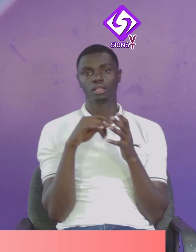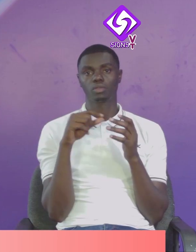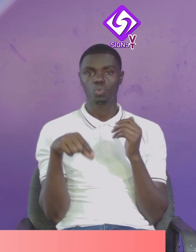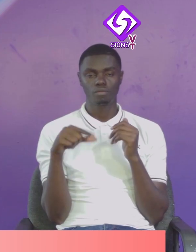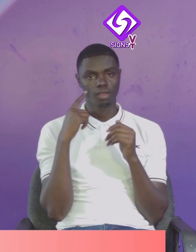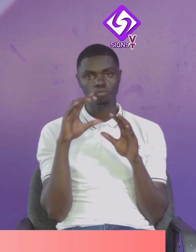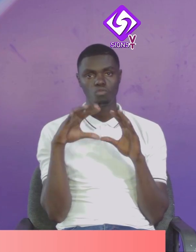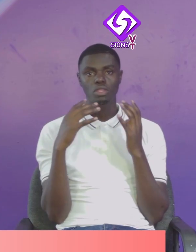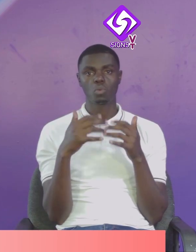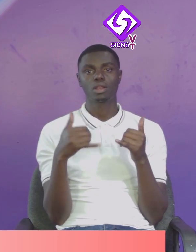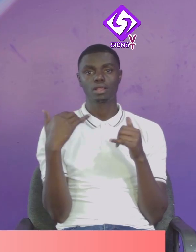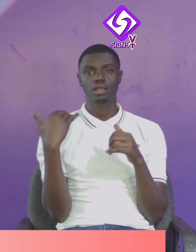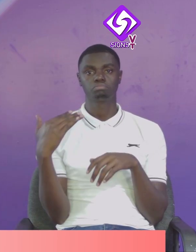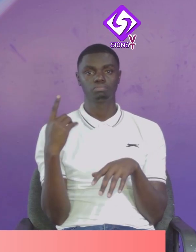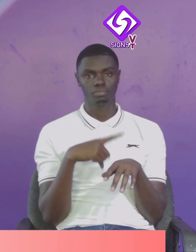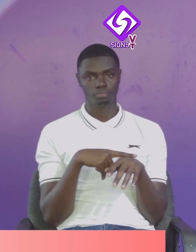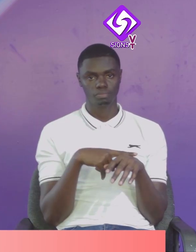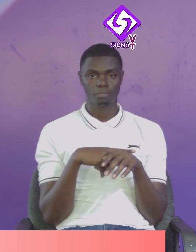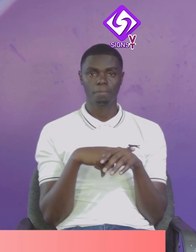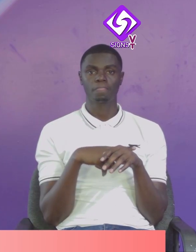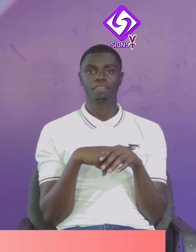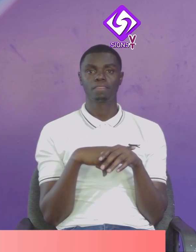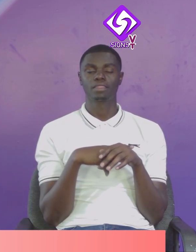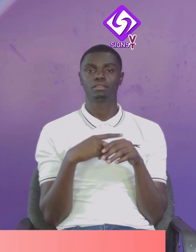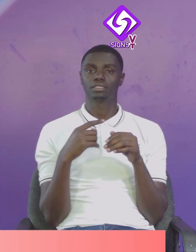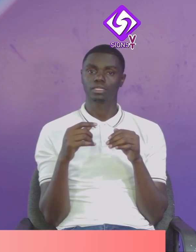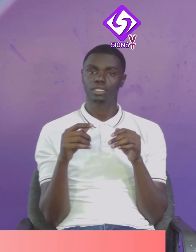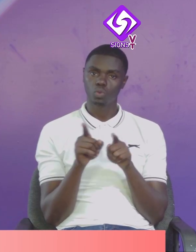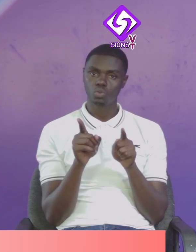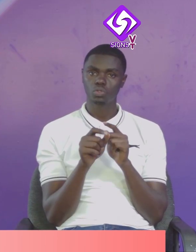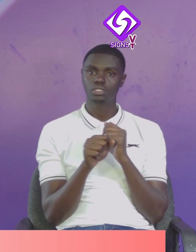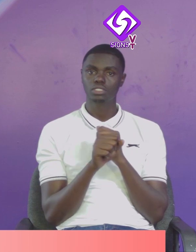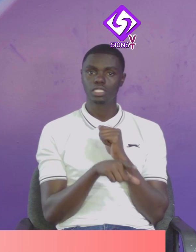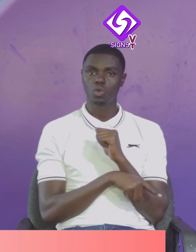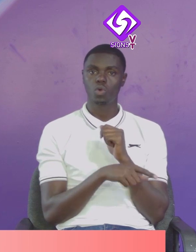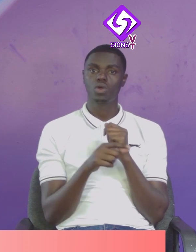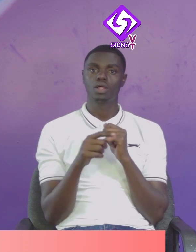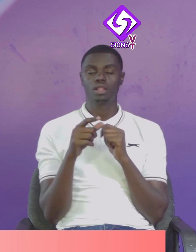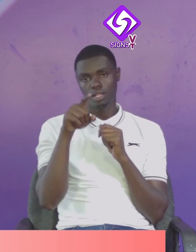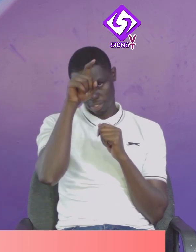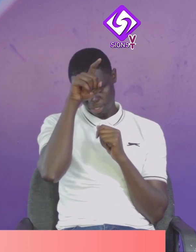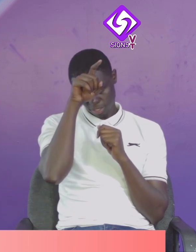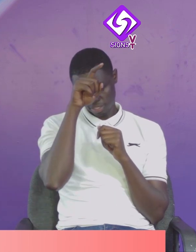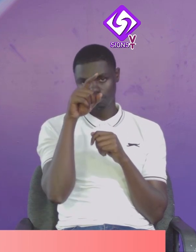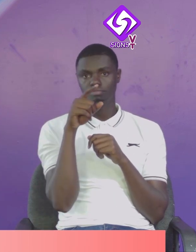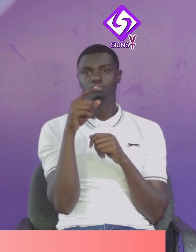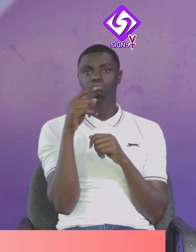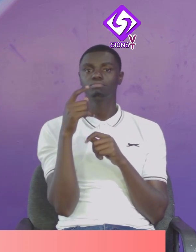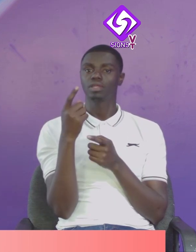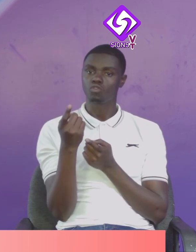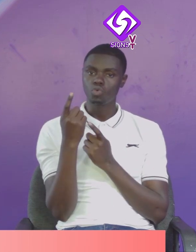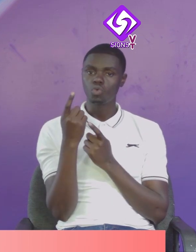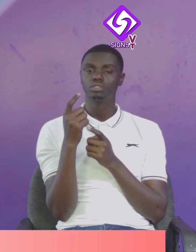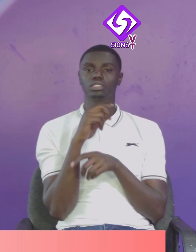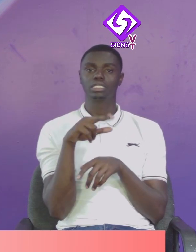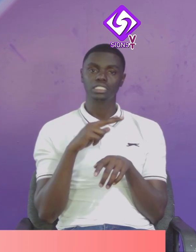for the World Cup frequently. Yes. Alongside the likes of Senegal, Egypt sometimes, Ivory Coast. Yes. These nations, you